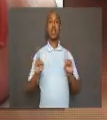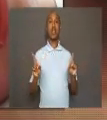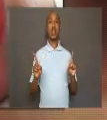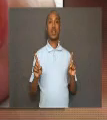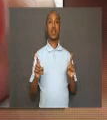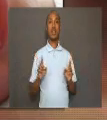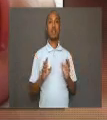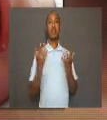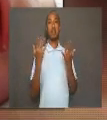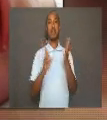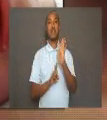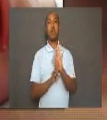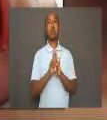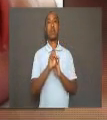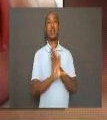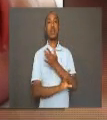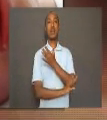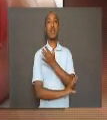in developing countries.